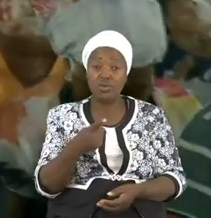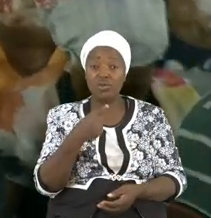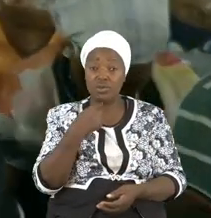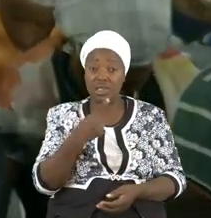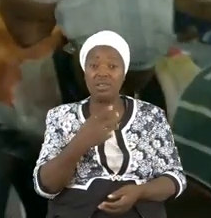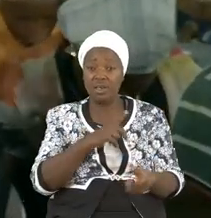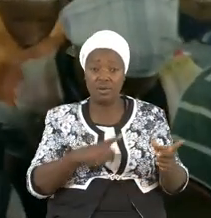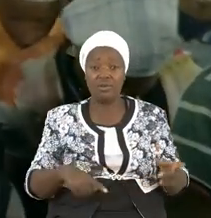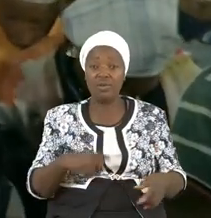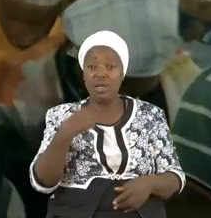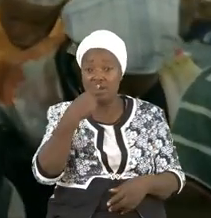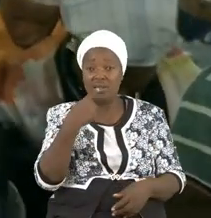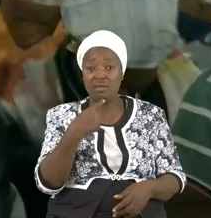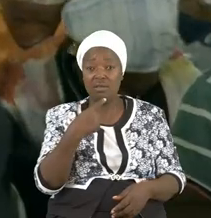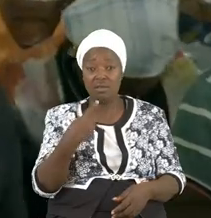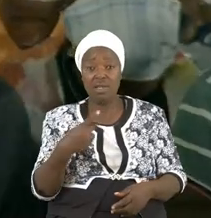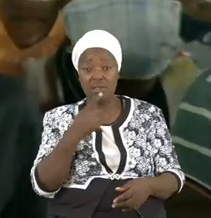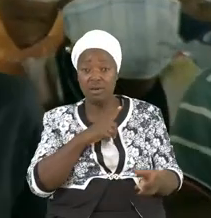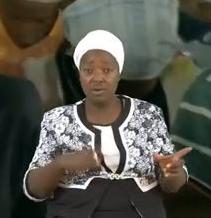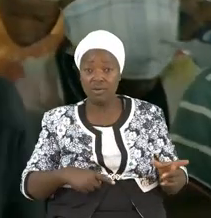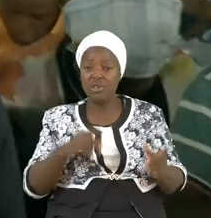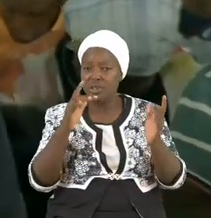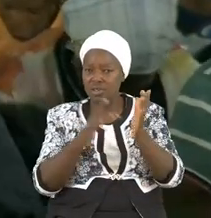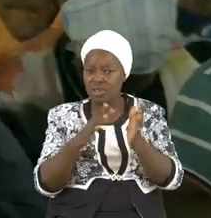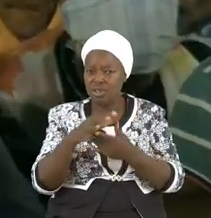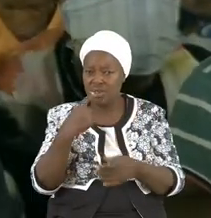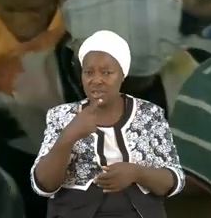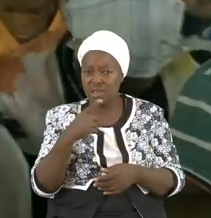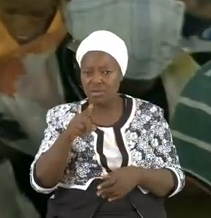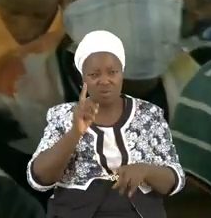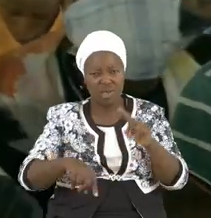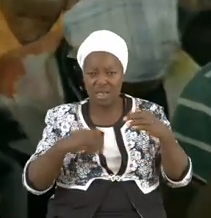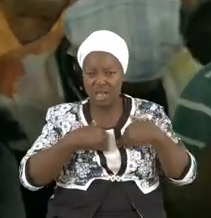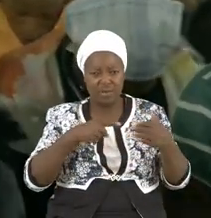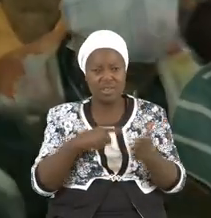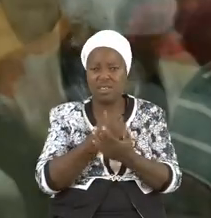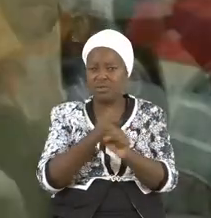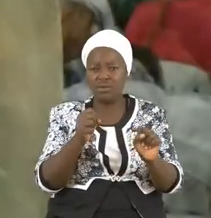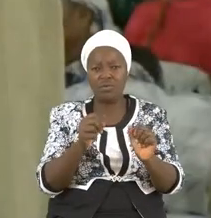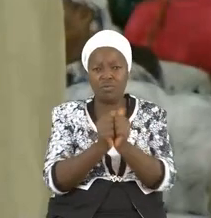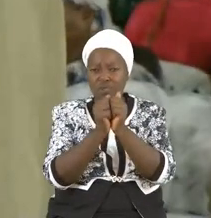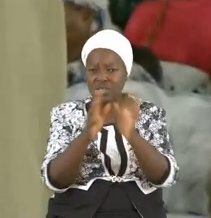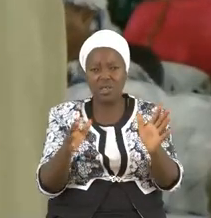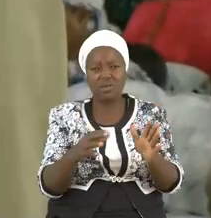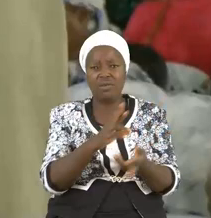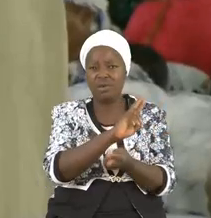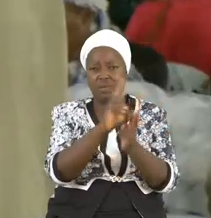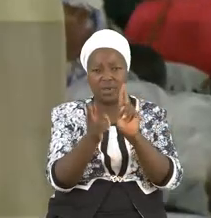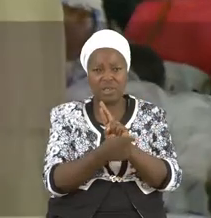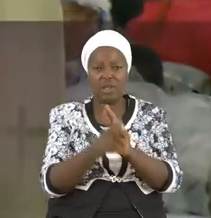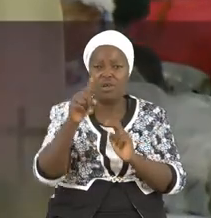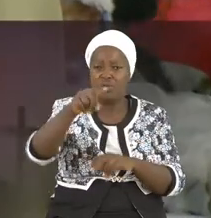said, you cannot have this salvation without repentance. You must repent. You